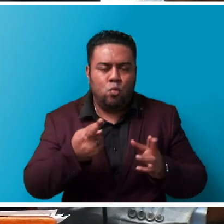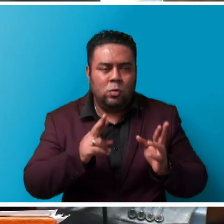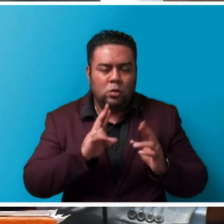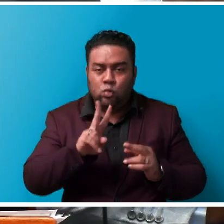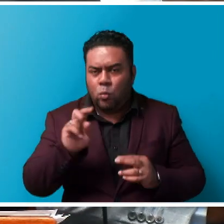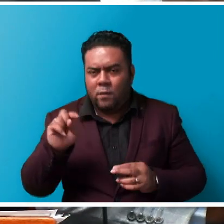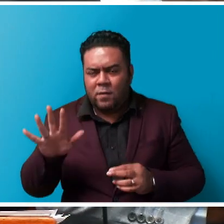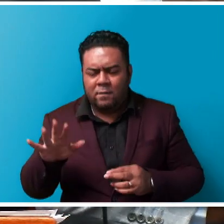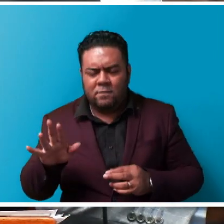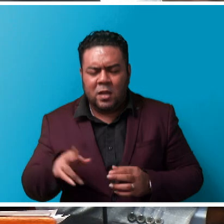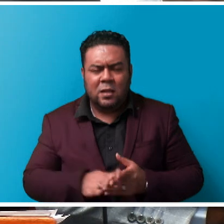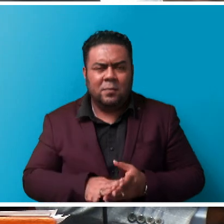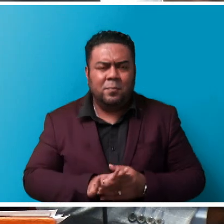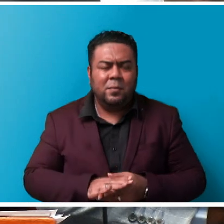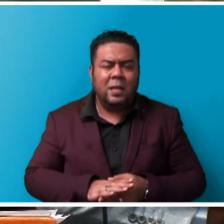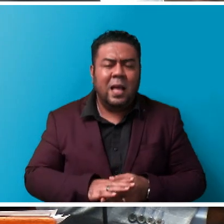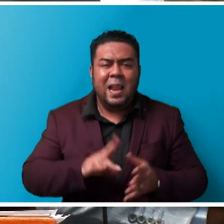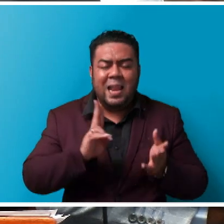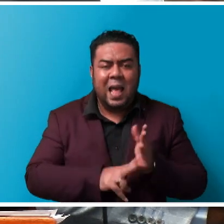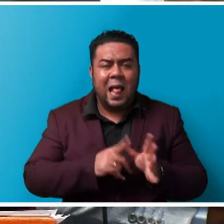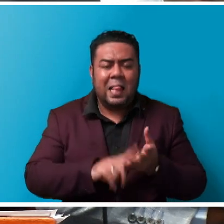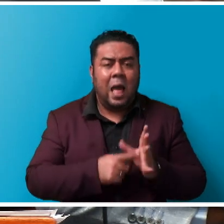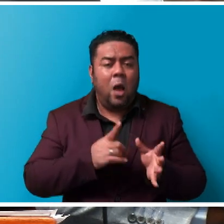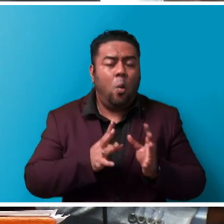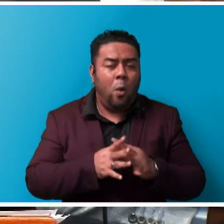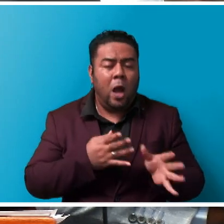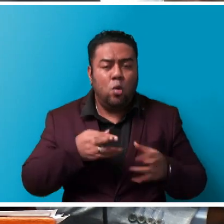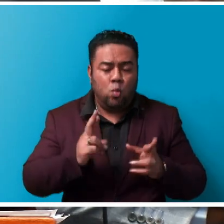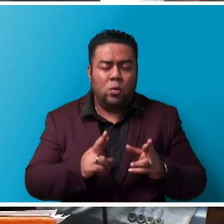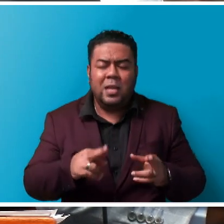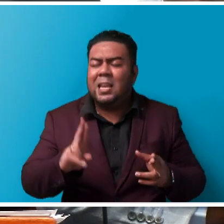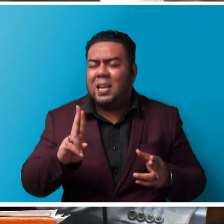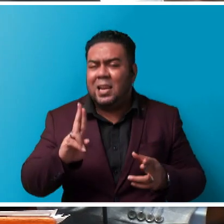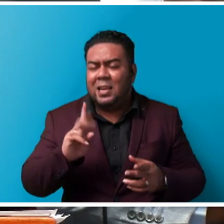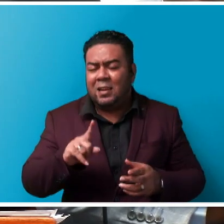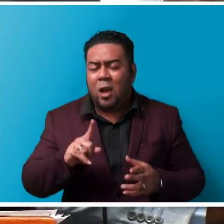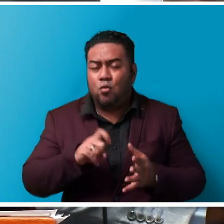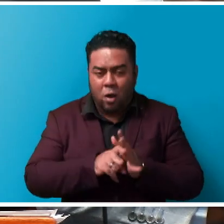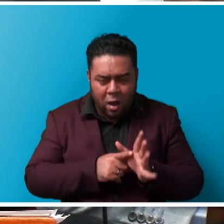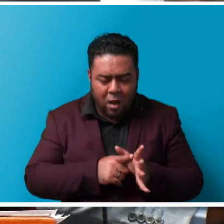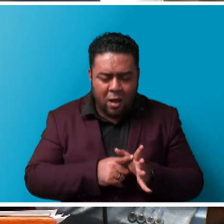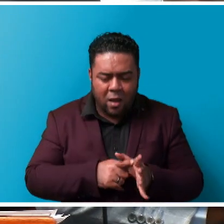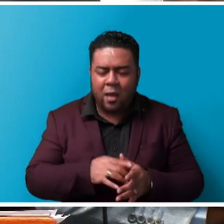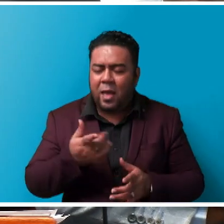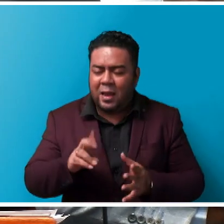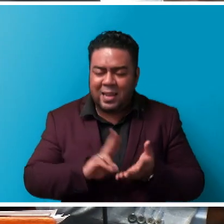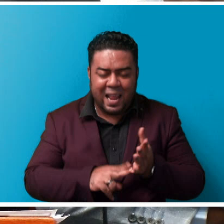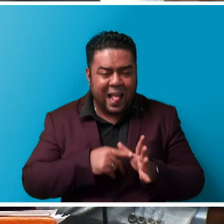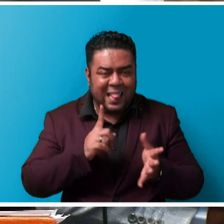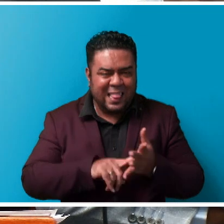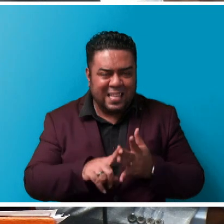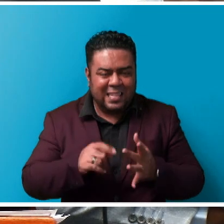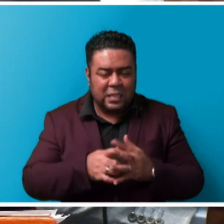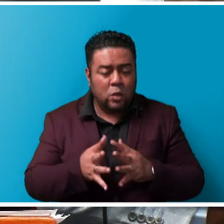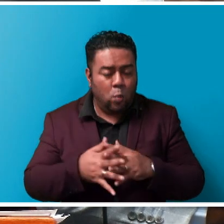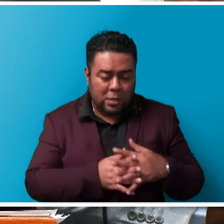kilometer Naiseralangi to Nalawa Road in Ra, the Nalindi Village Road upgrade in the Western Division, Nasele Road